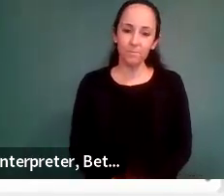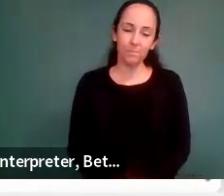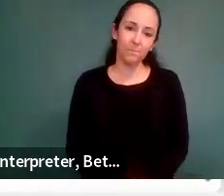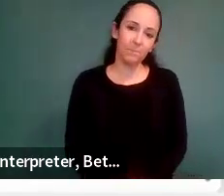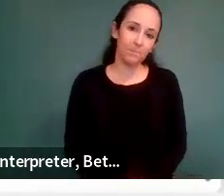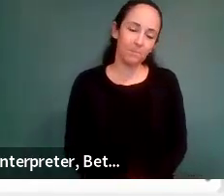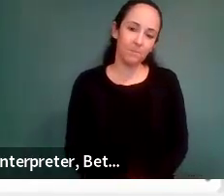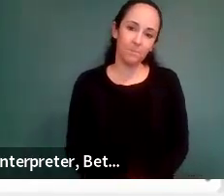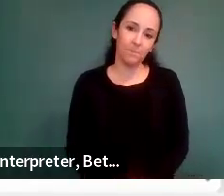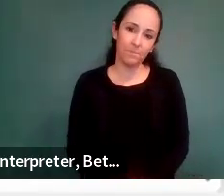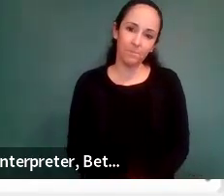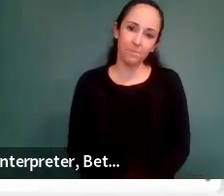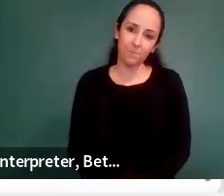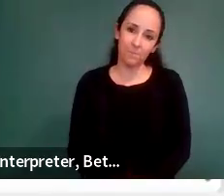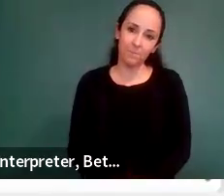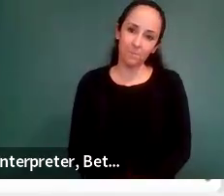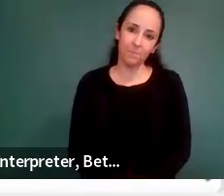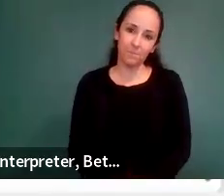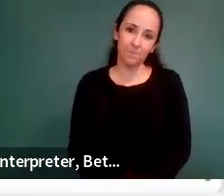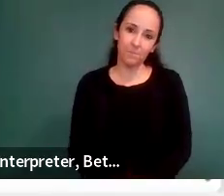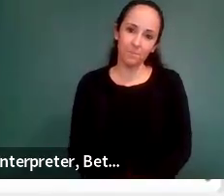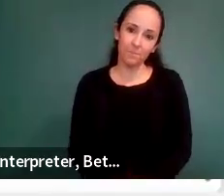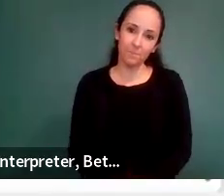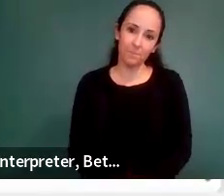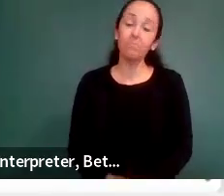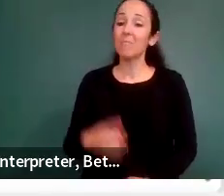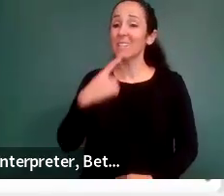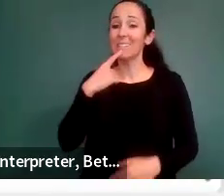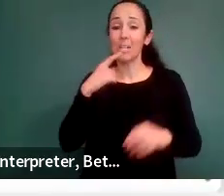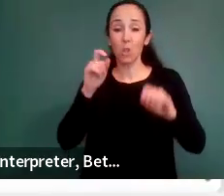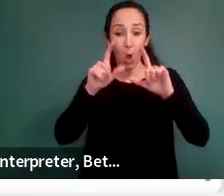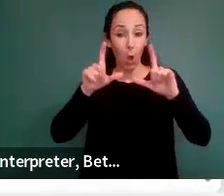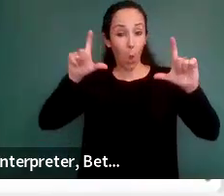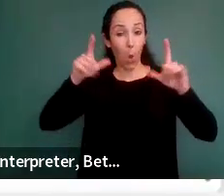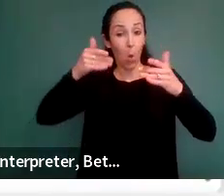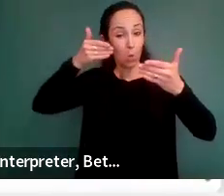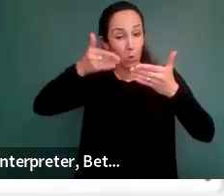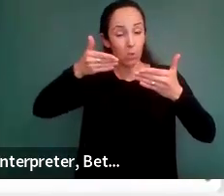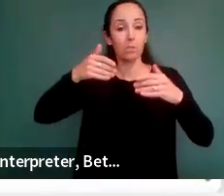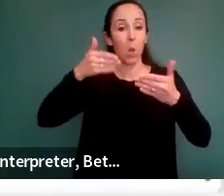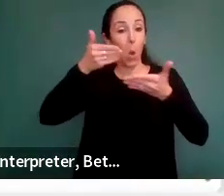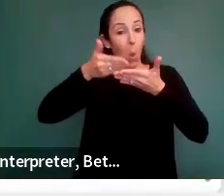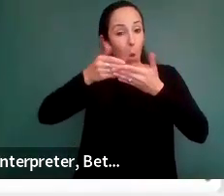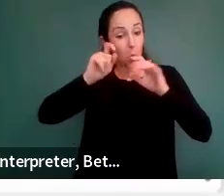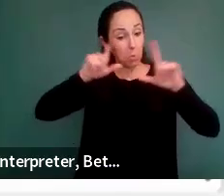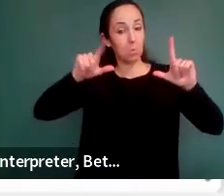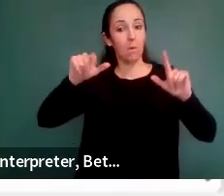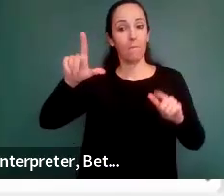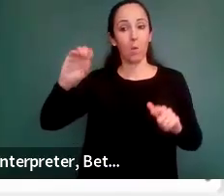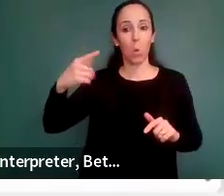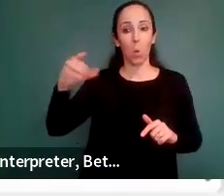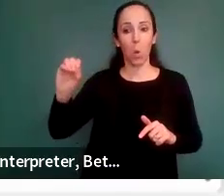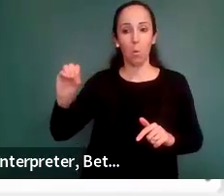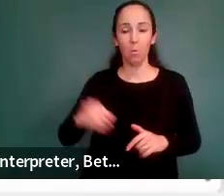Incorrect. AI-generated content may. Top of file. A close dash up of a logo. Blank. AI-generated content may be incorrect.